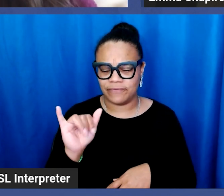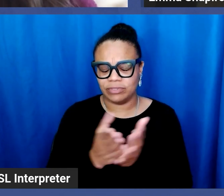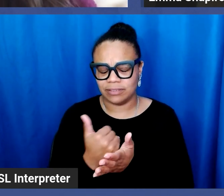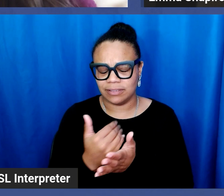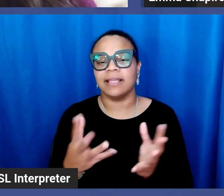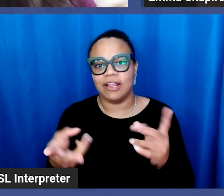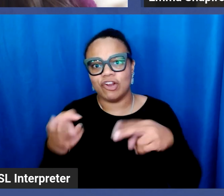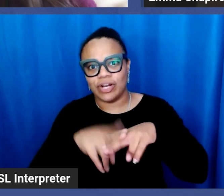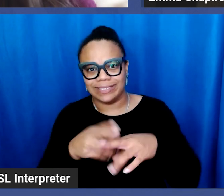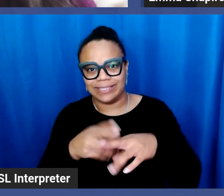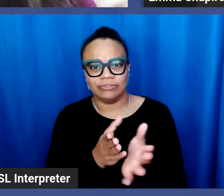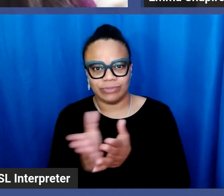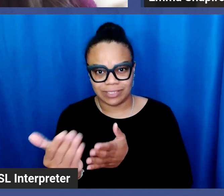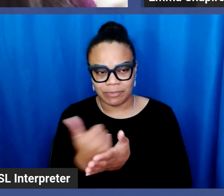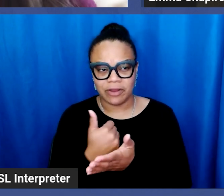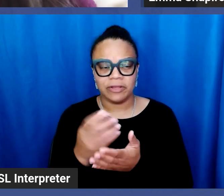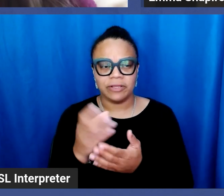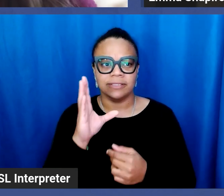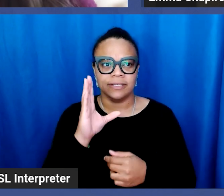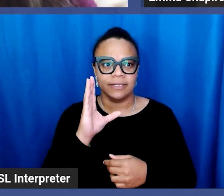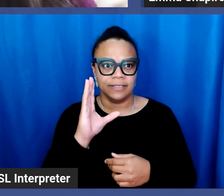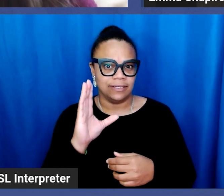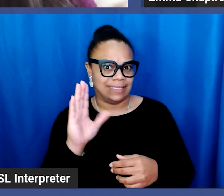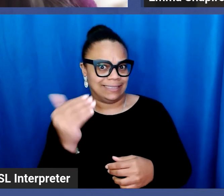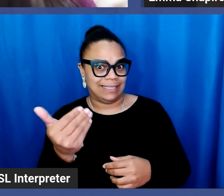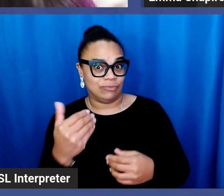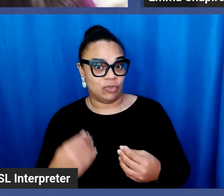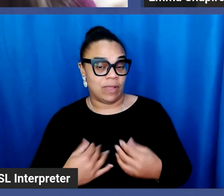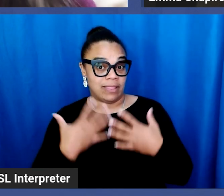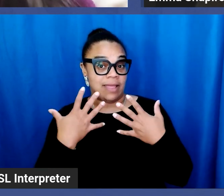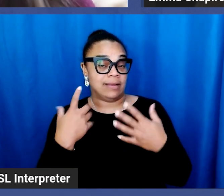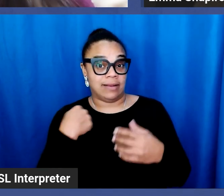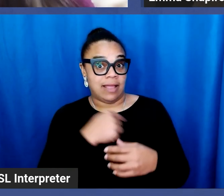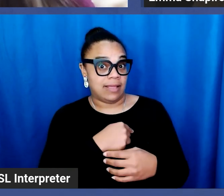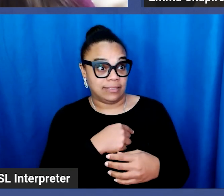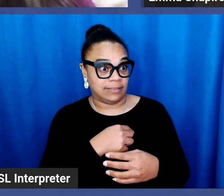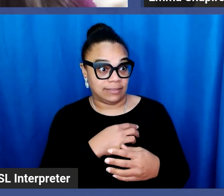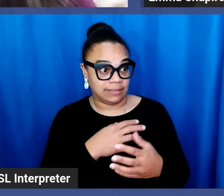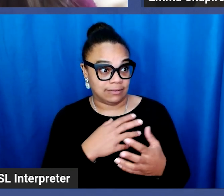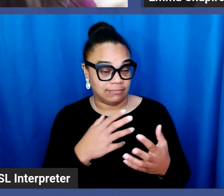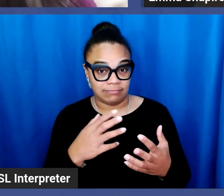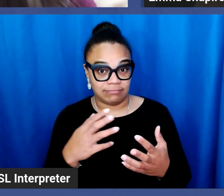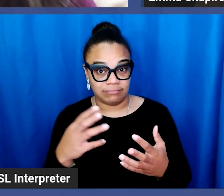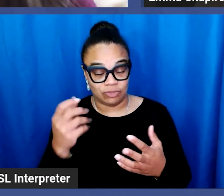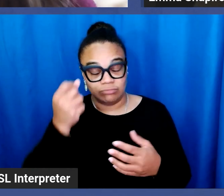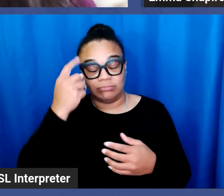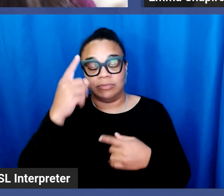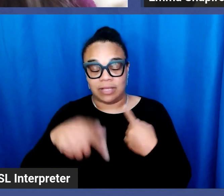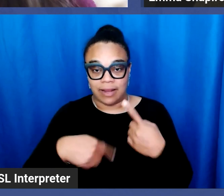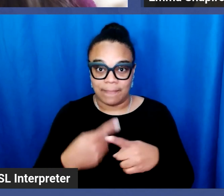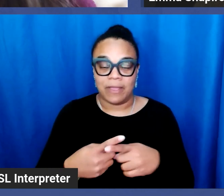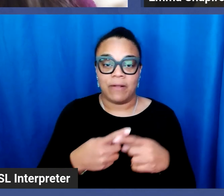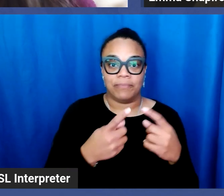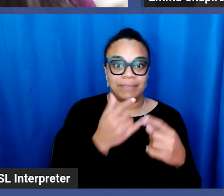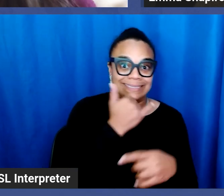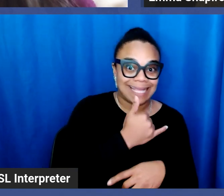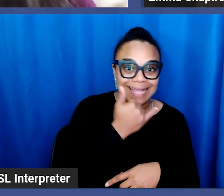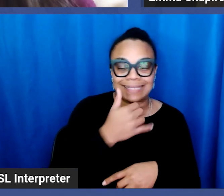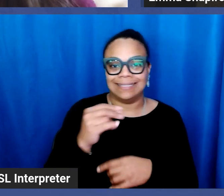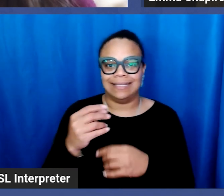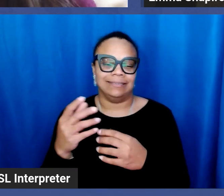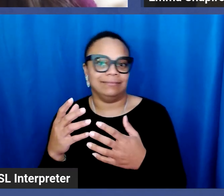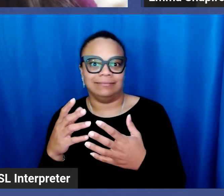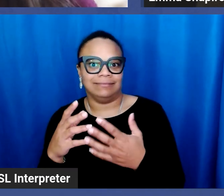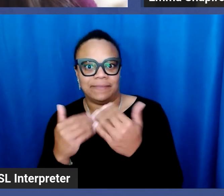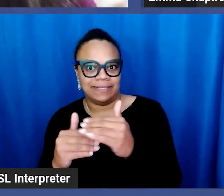increased transparency was enlightening us to mistakes and misinterpretations of art online. So some of this may have